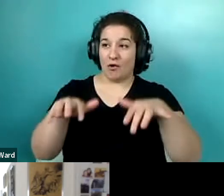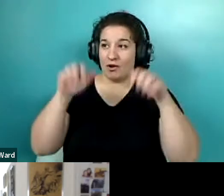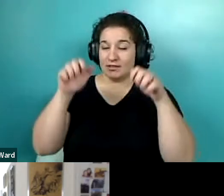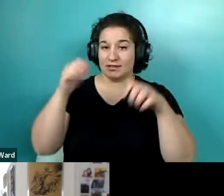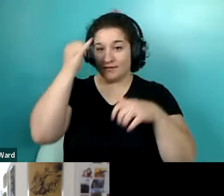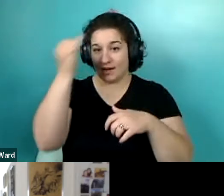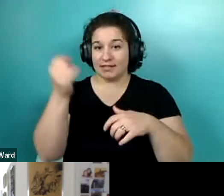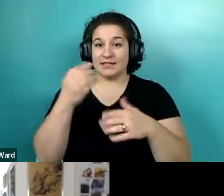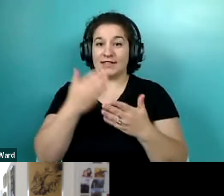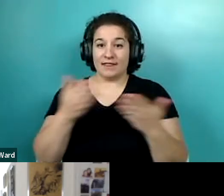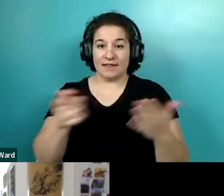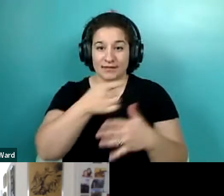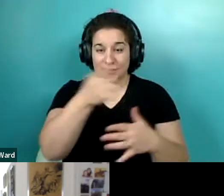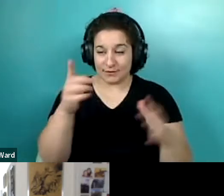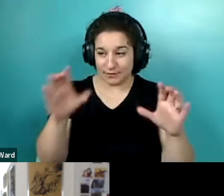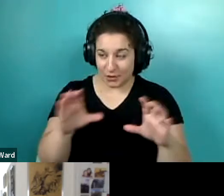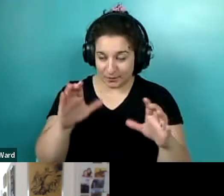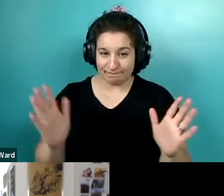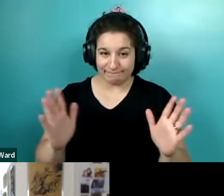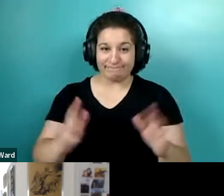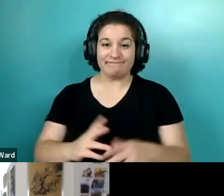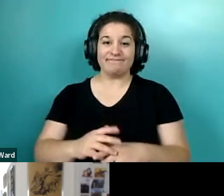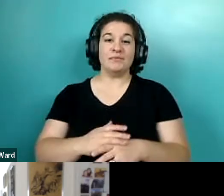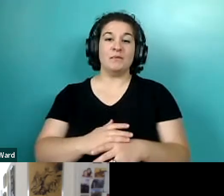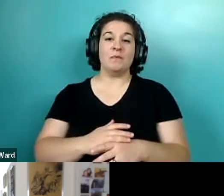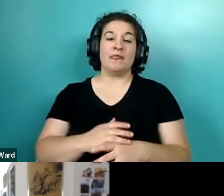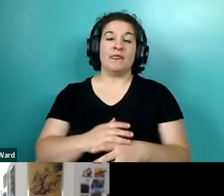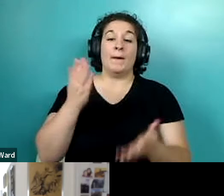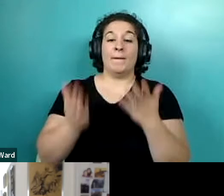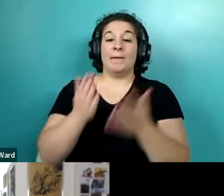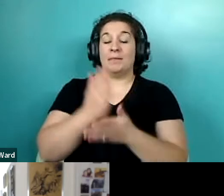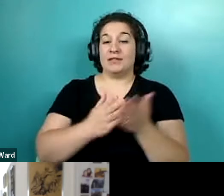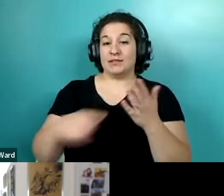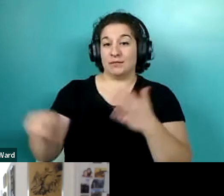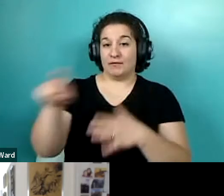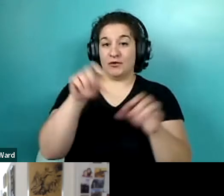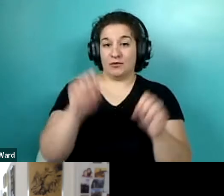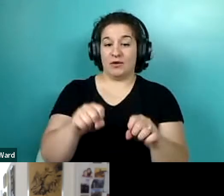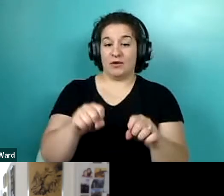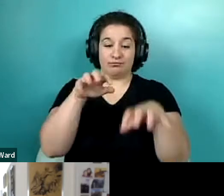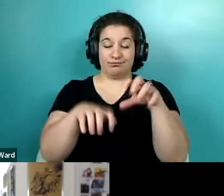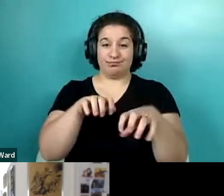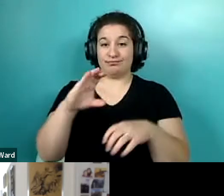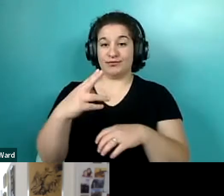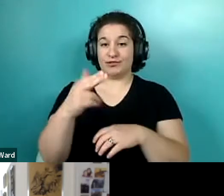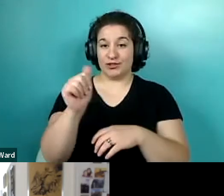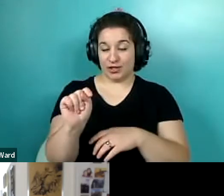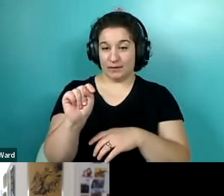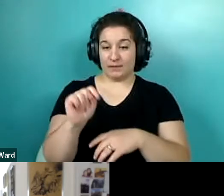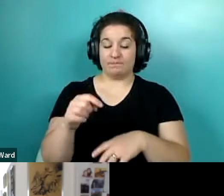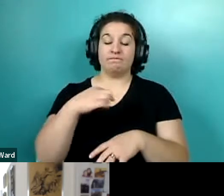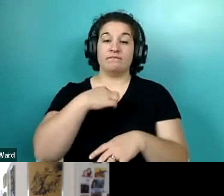say, so-and-so, so-and-so, so. So maybe some of you can put some of this in the chat. What I'm gonna say is